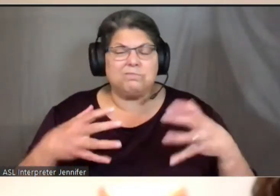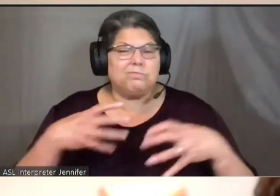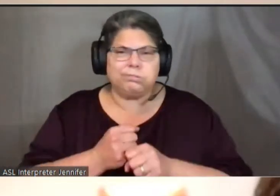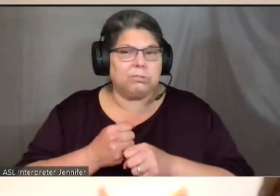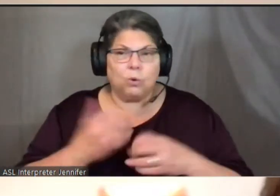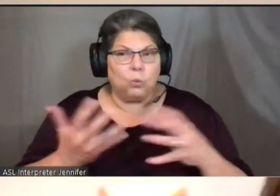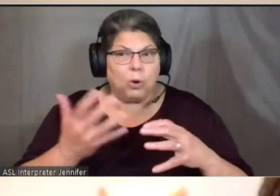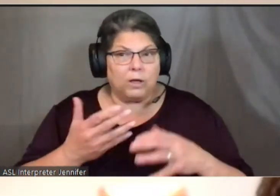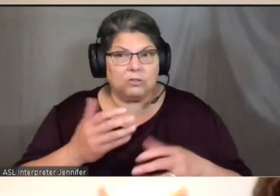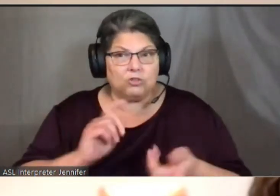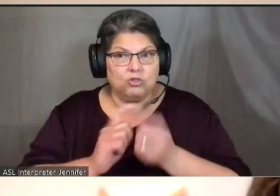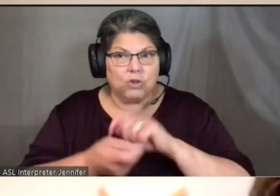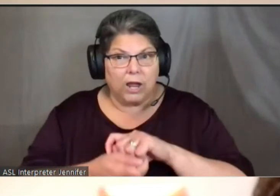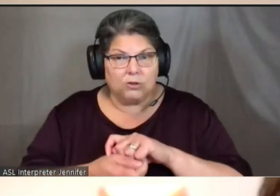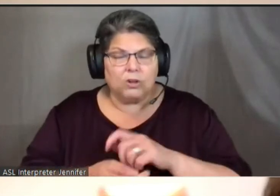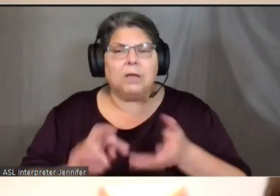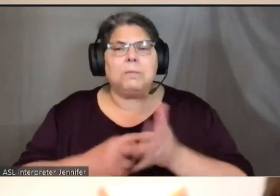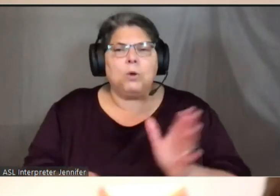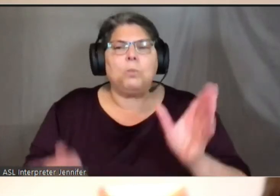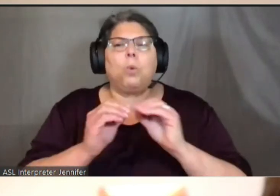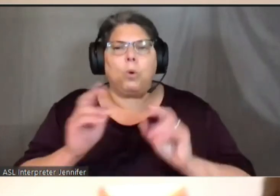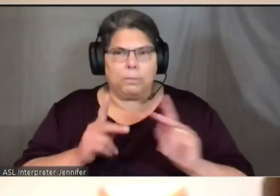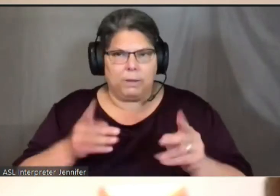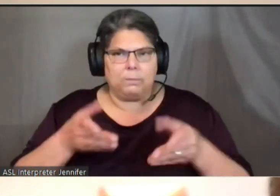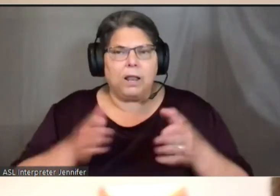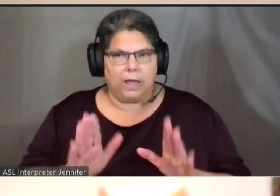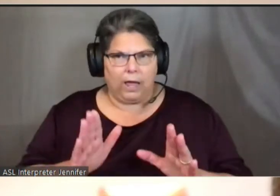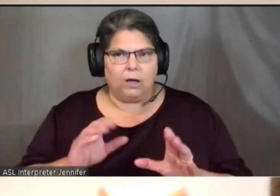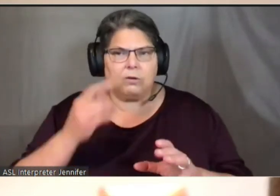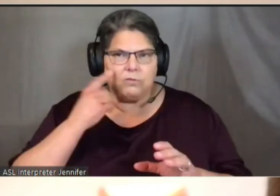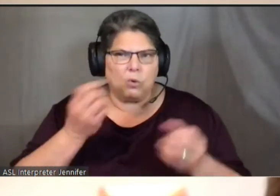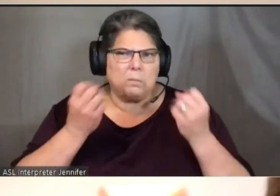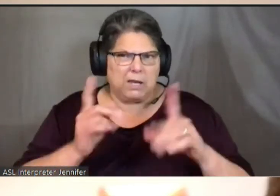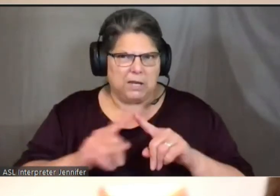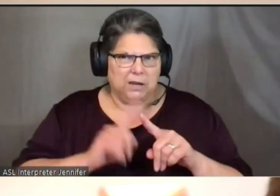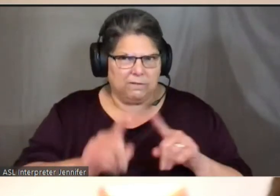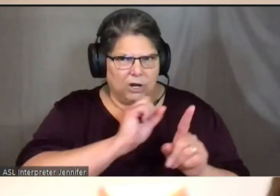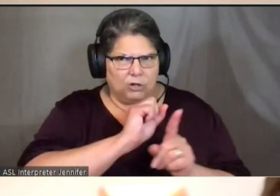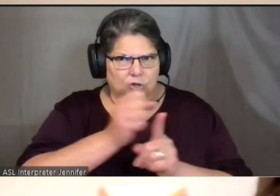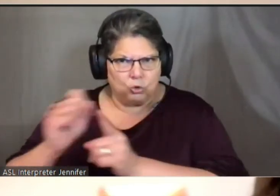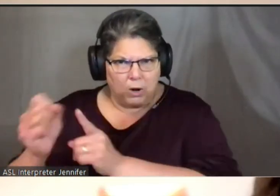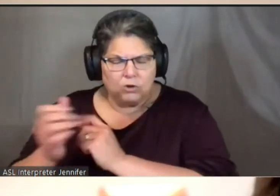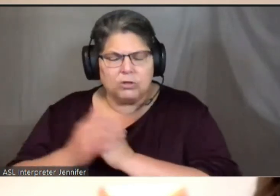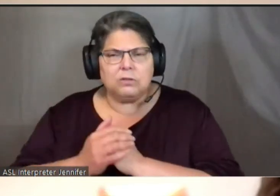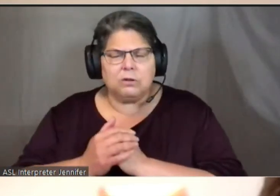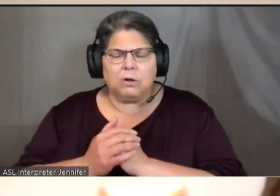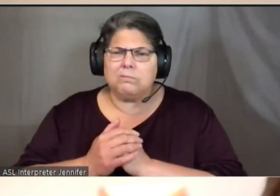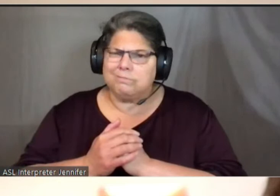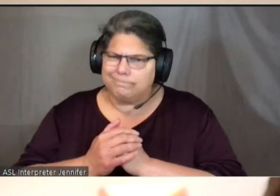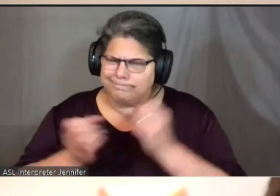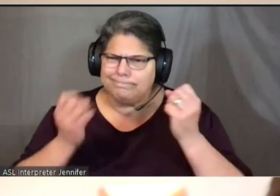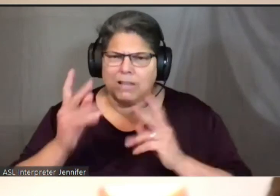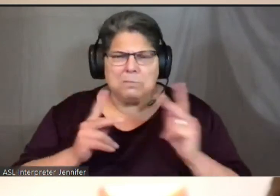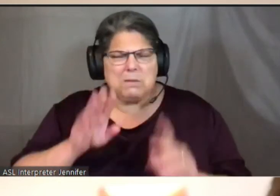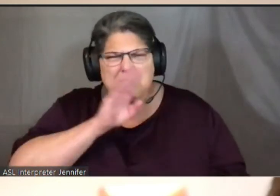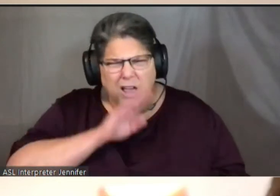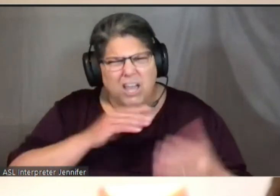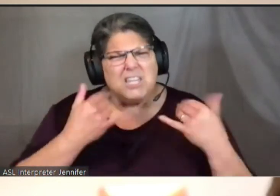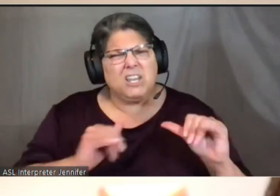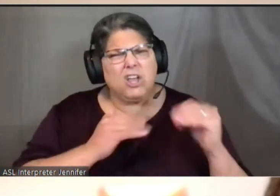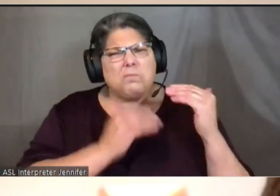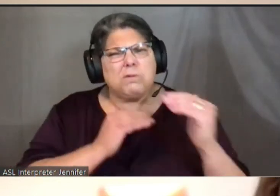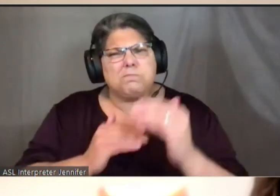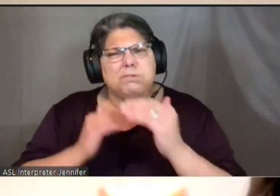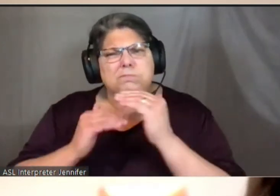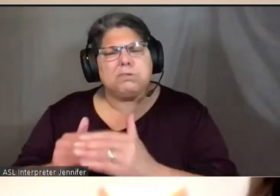higher capacities in many situations. I hear a lot of frustration about the restrictions,